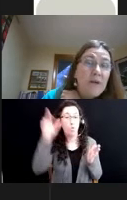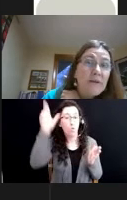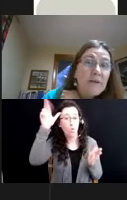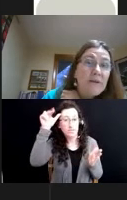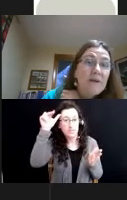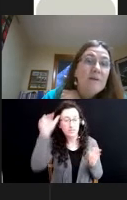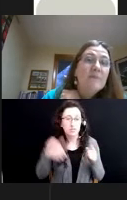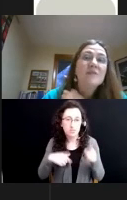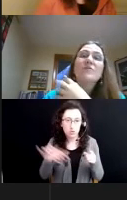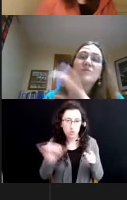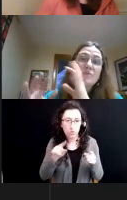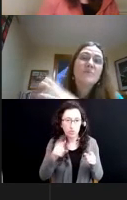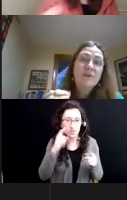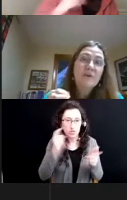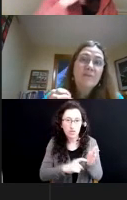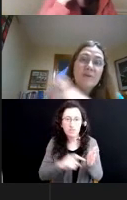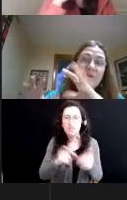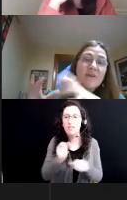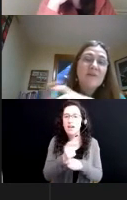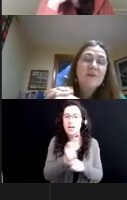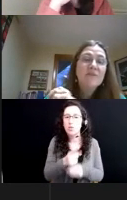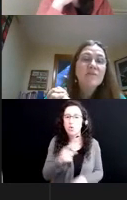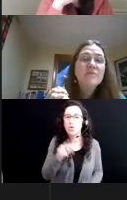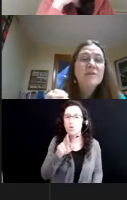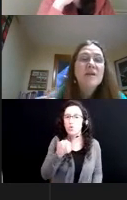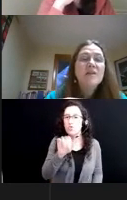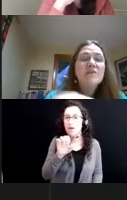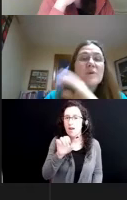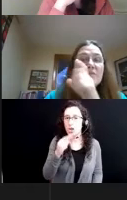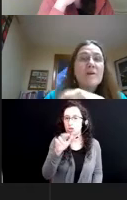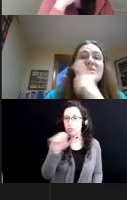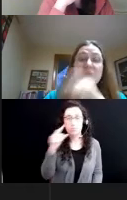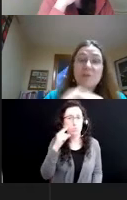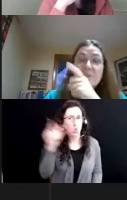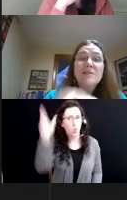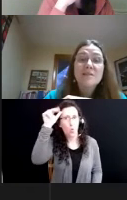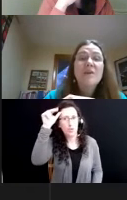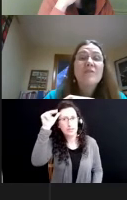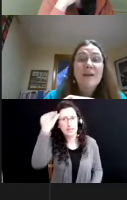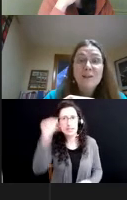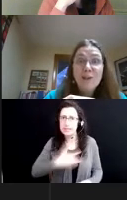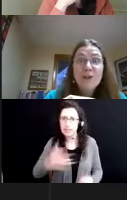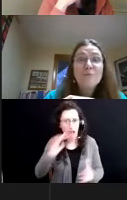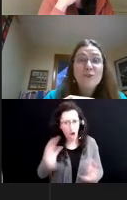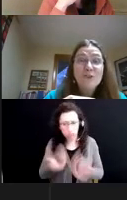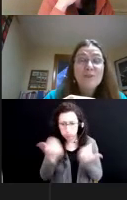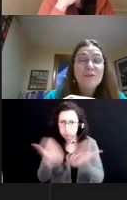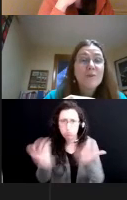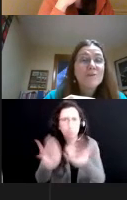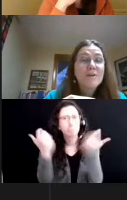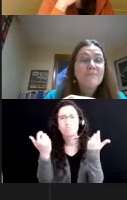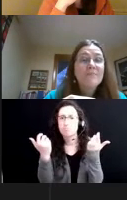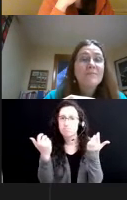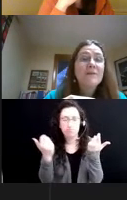annual rye, because horses rip stuff up. They're heavy, they have tougher hooves. And so we have a grass that's going to reseed itself at a large portion of the